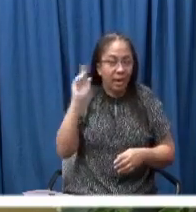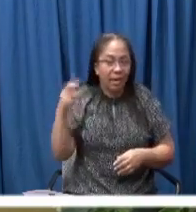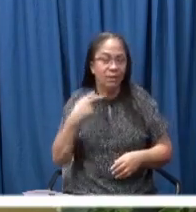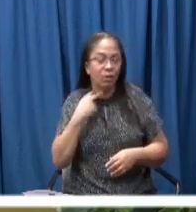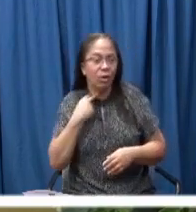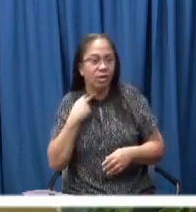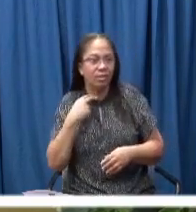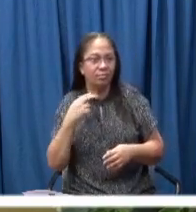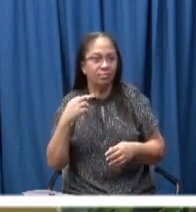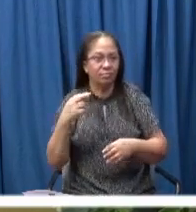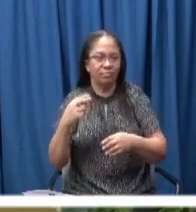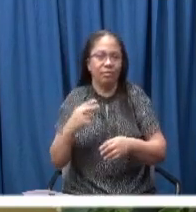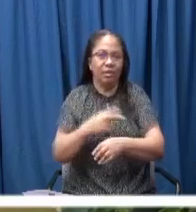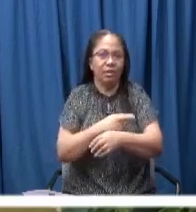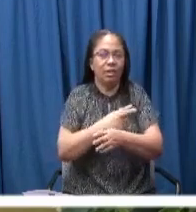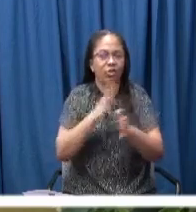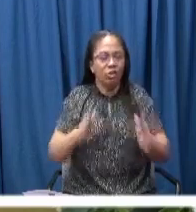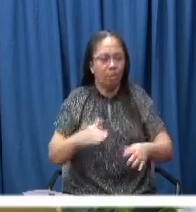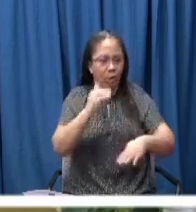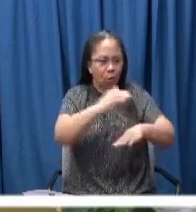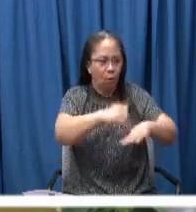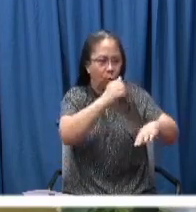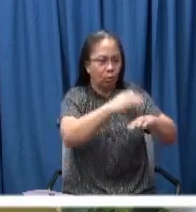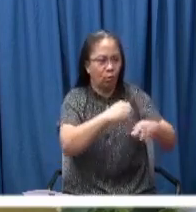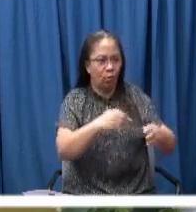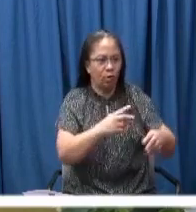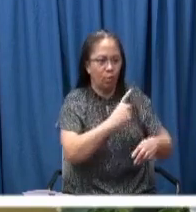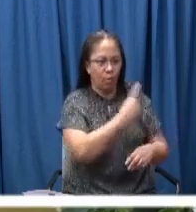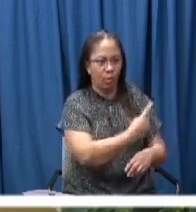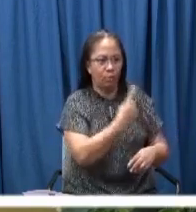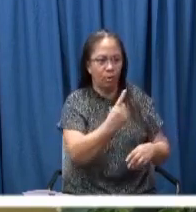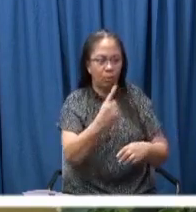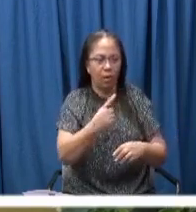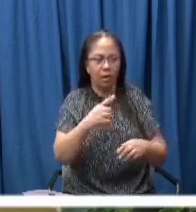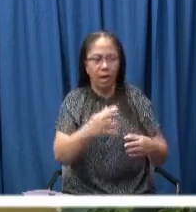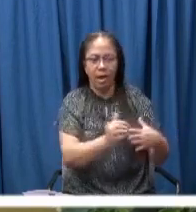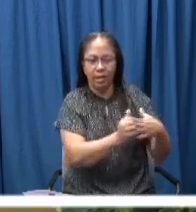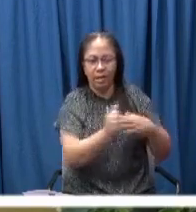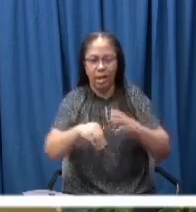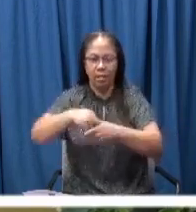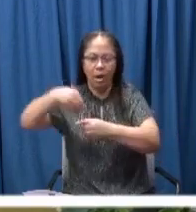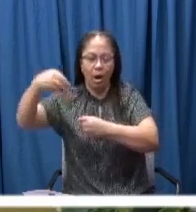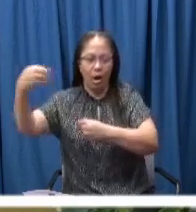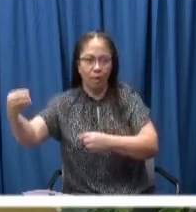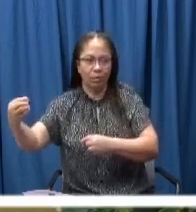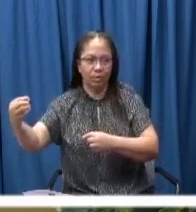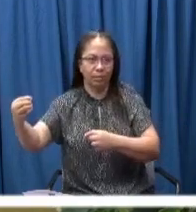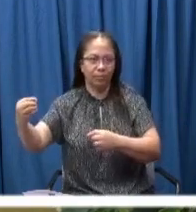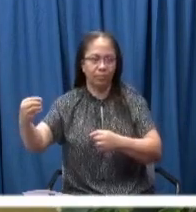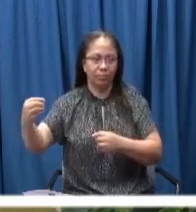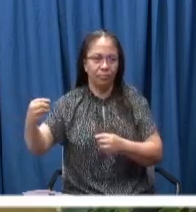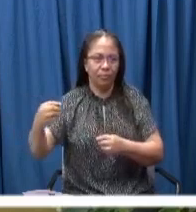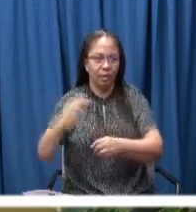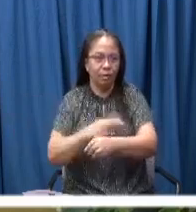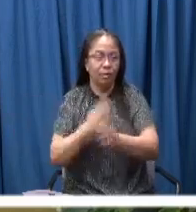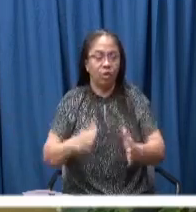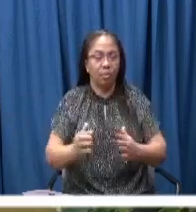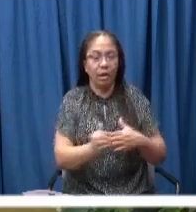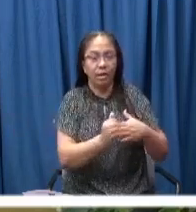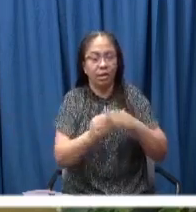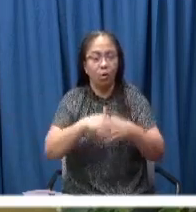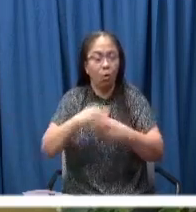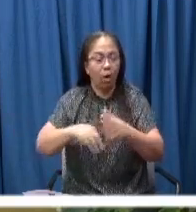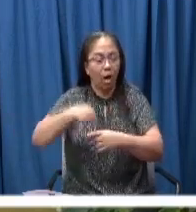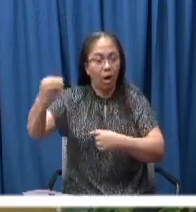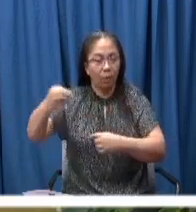one, he calls his own sheep and leads them out. When he has brought out his flock, he